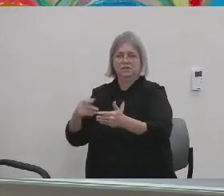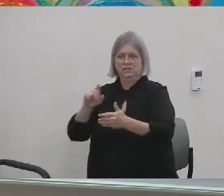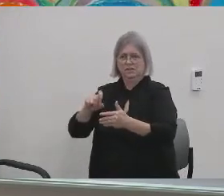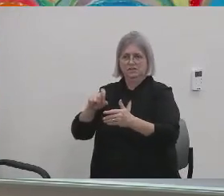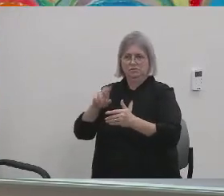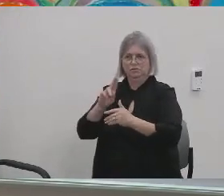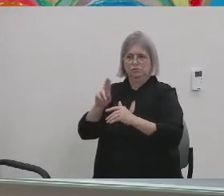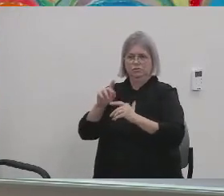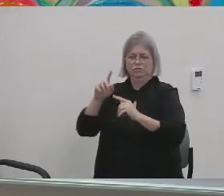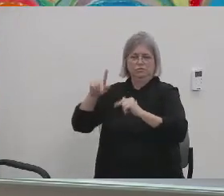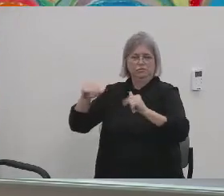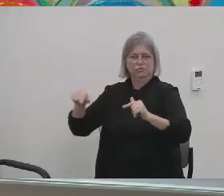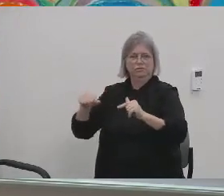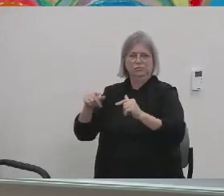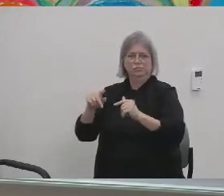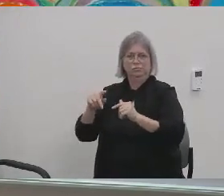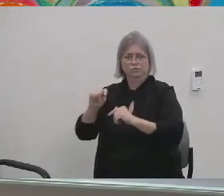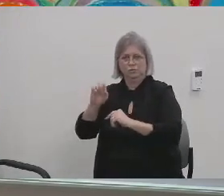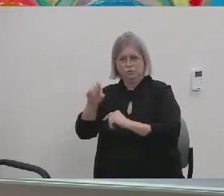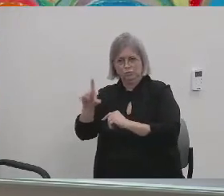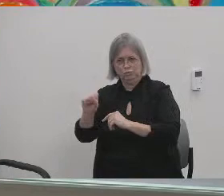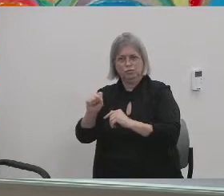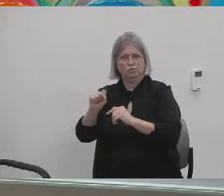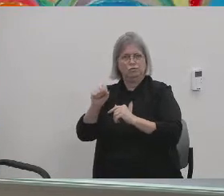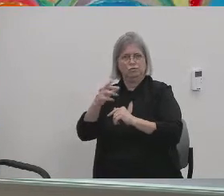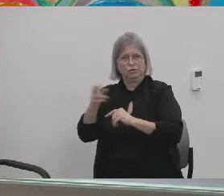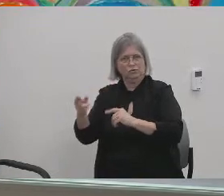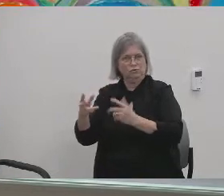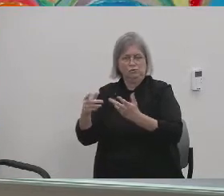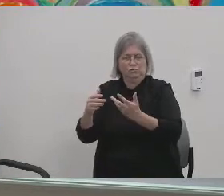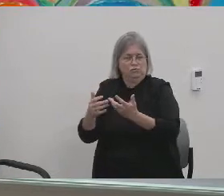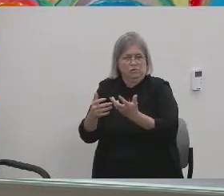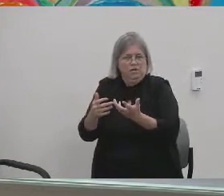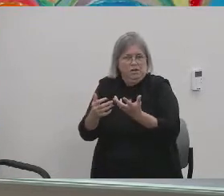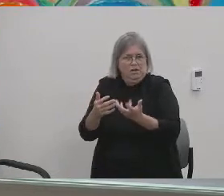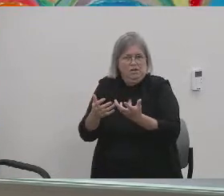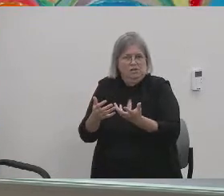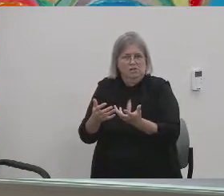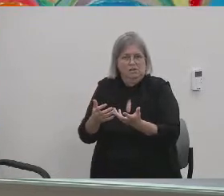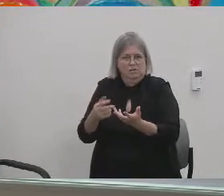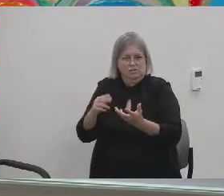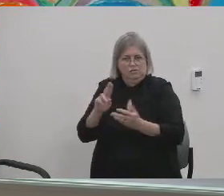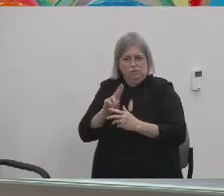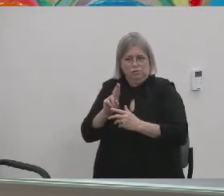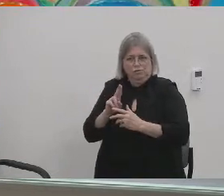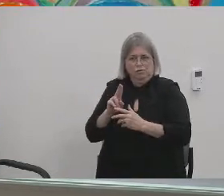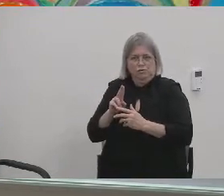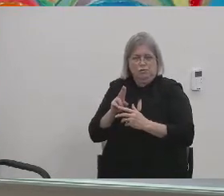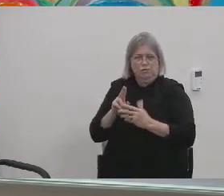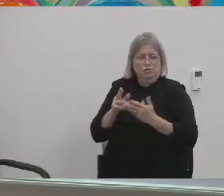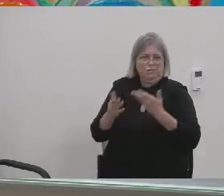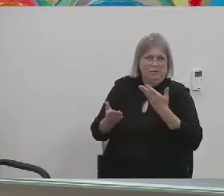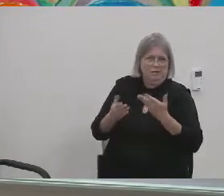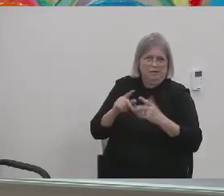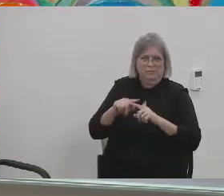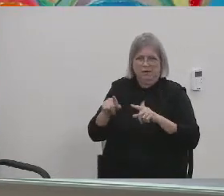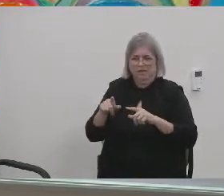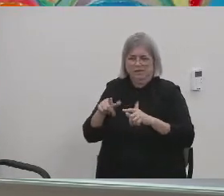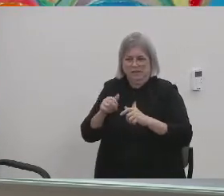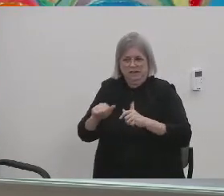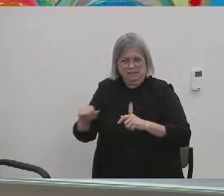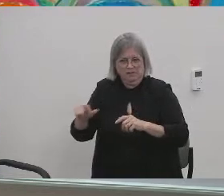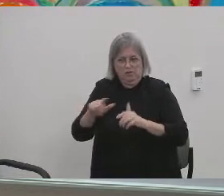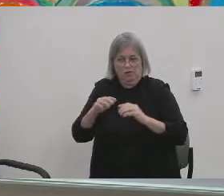of different tools and resources, many have, which we use, but we don't maybe use them fluently, or not everybody.